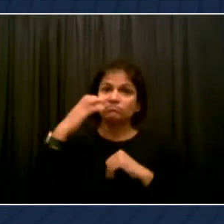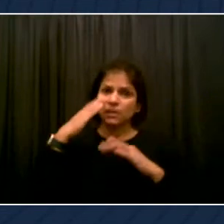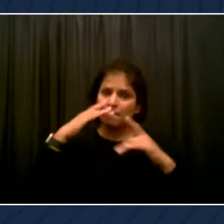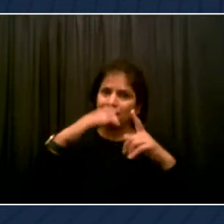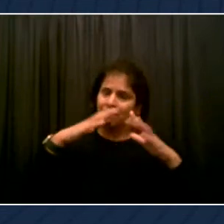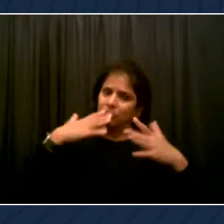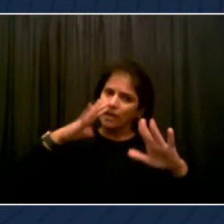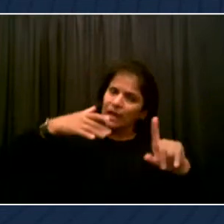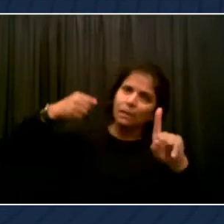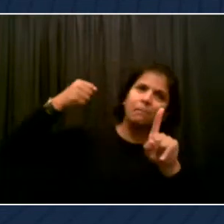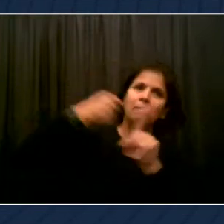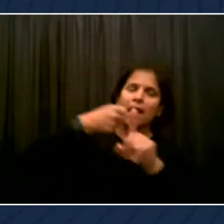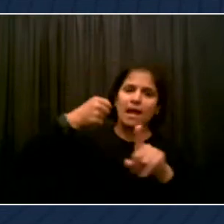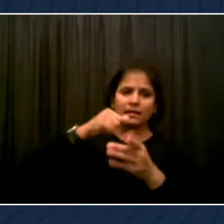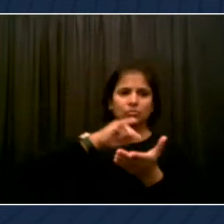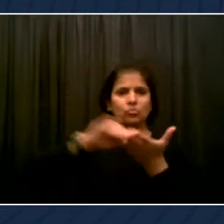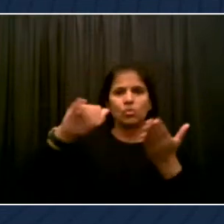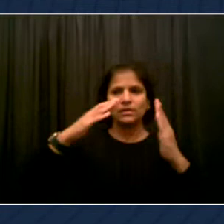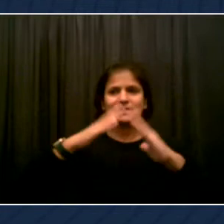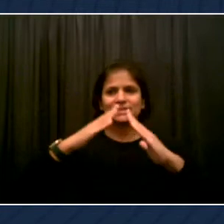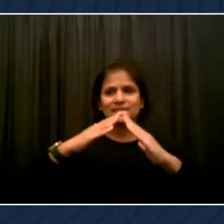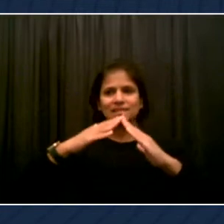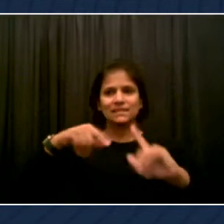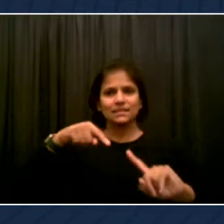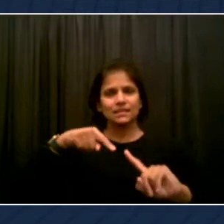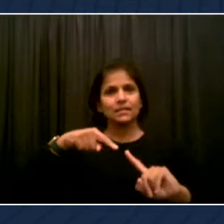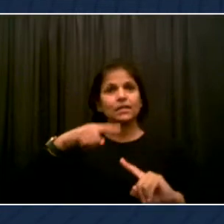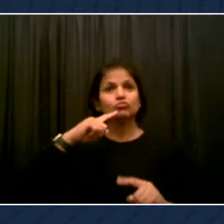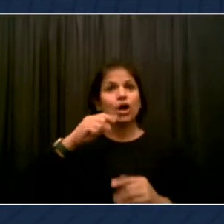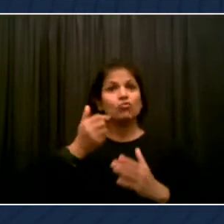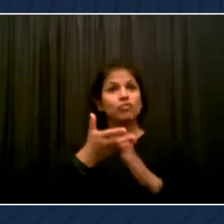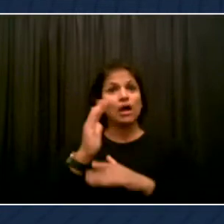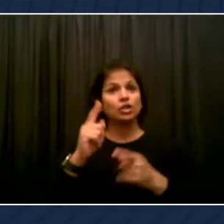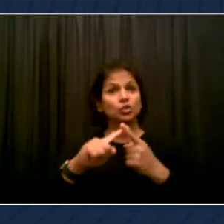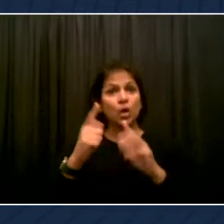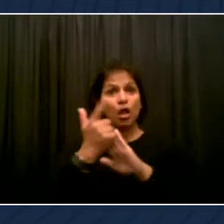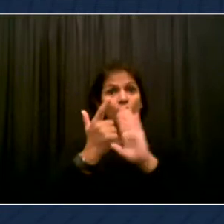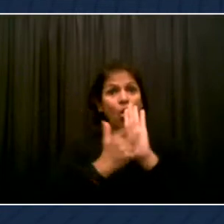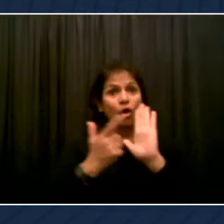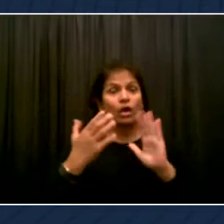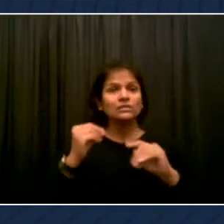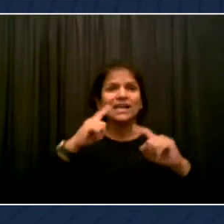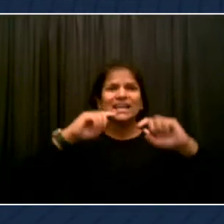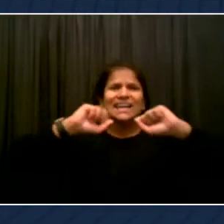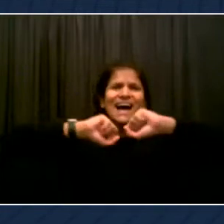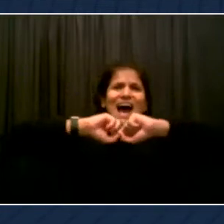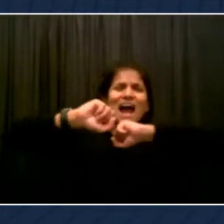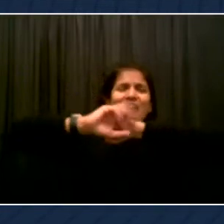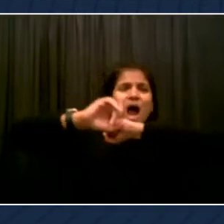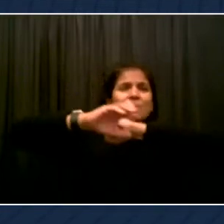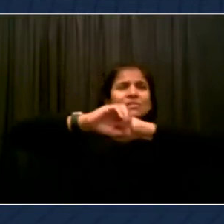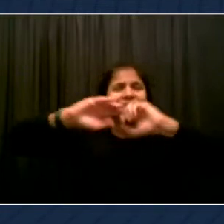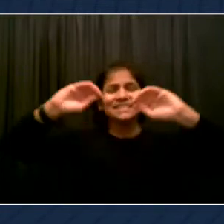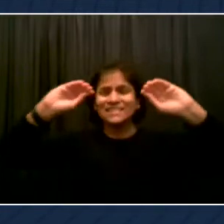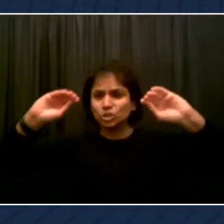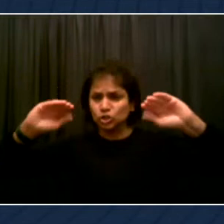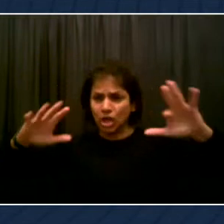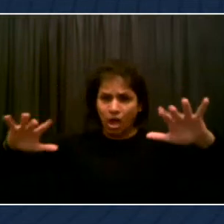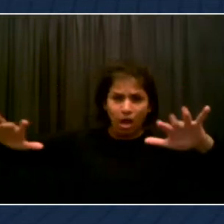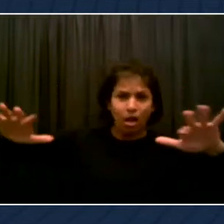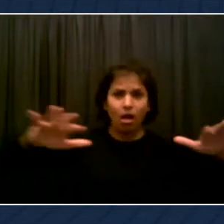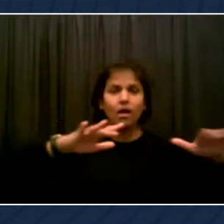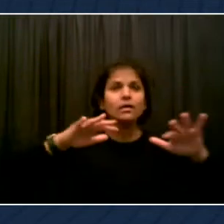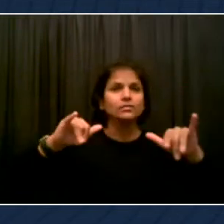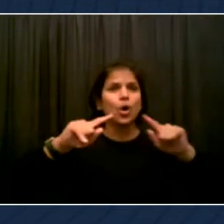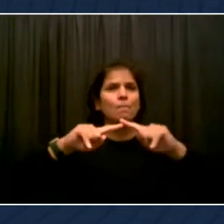campaign led by this administration, even more New Yorkers will become aware of the significant and important legislation.